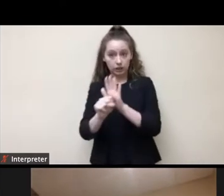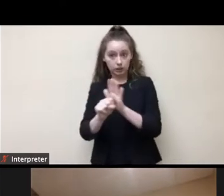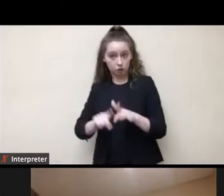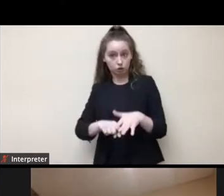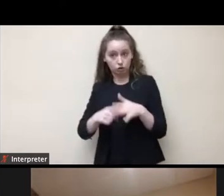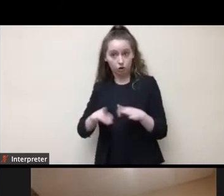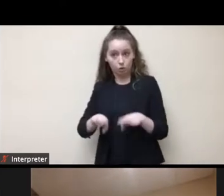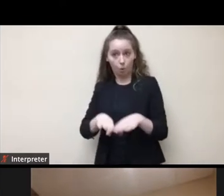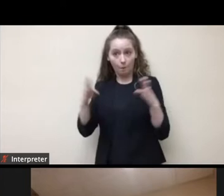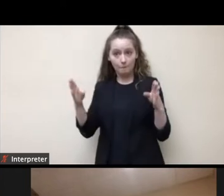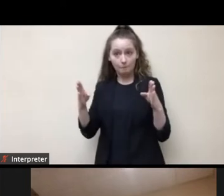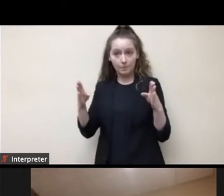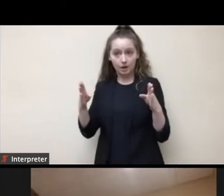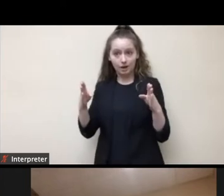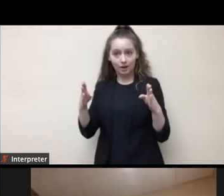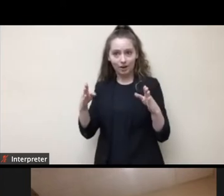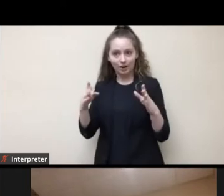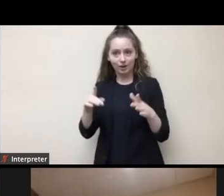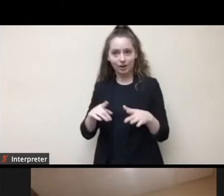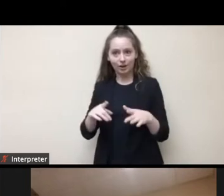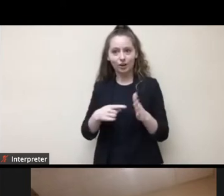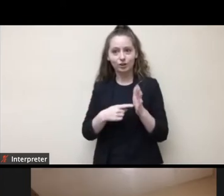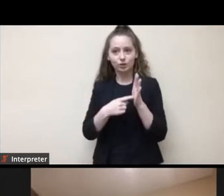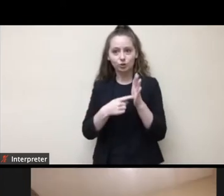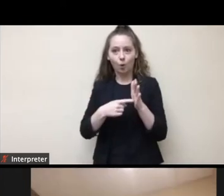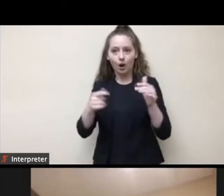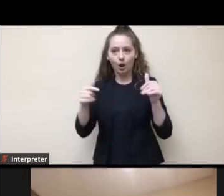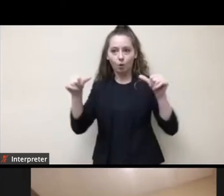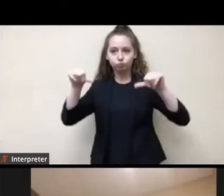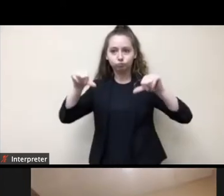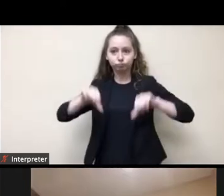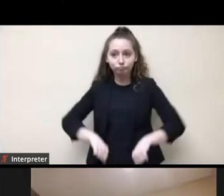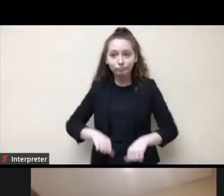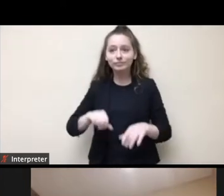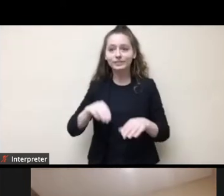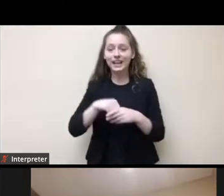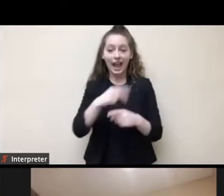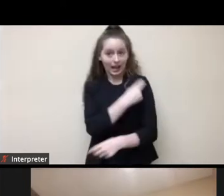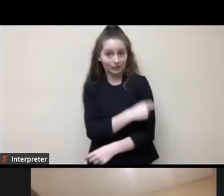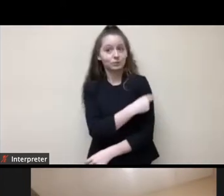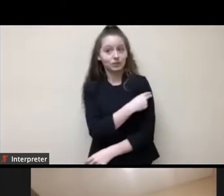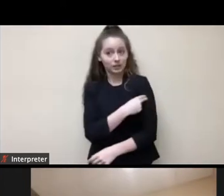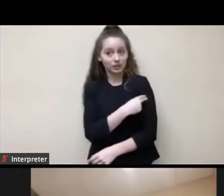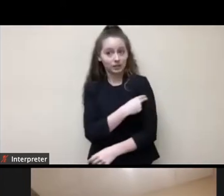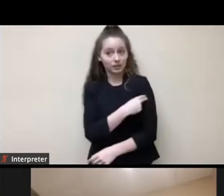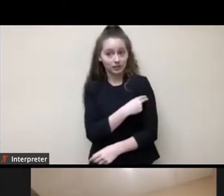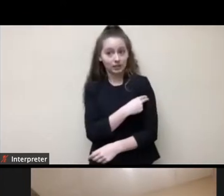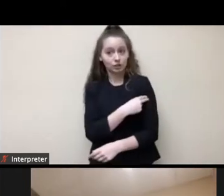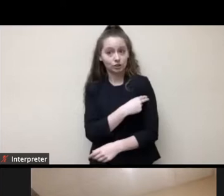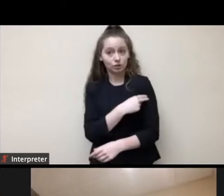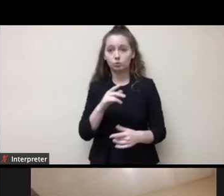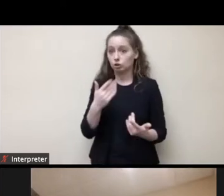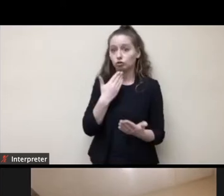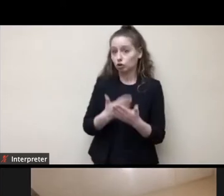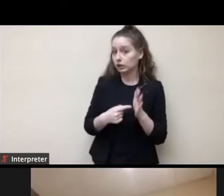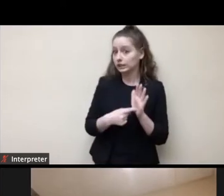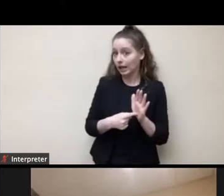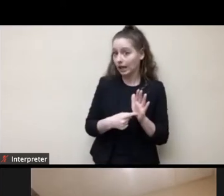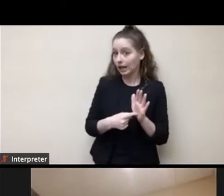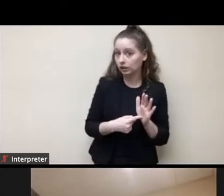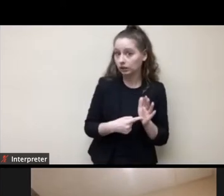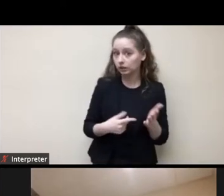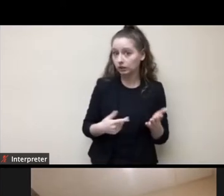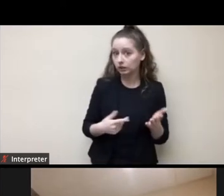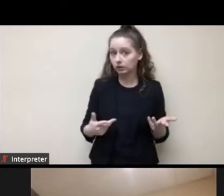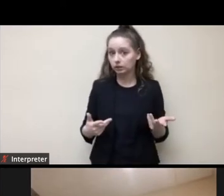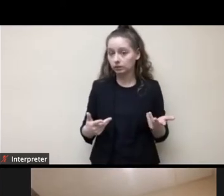actually declines in hospitalizations, which is a good sign. I don't know if that trend will hold, but so far it's